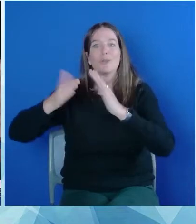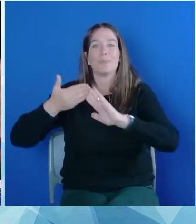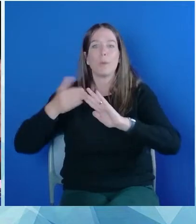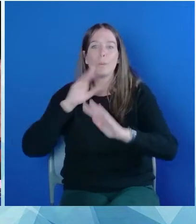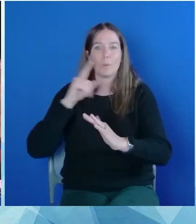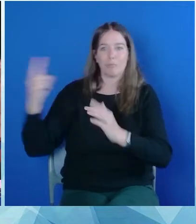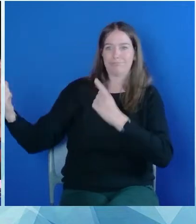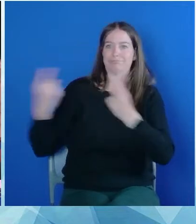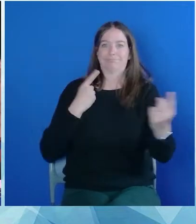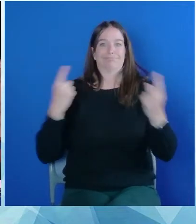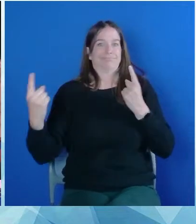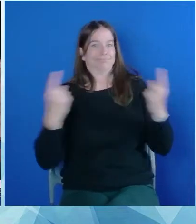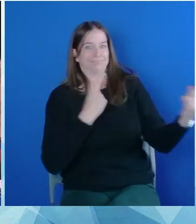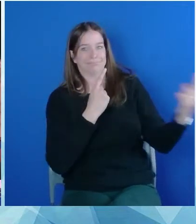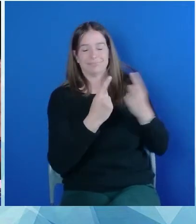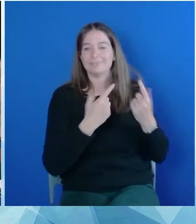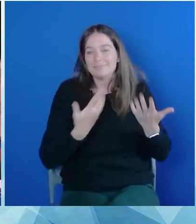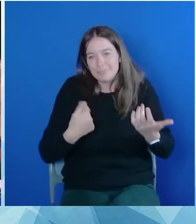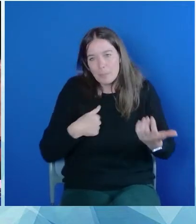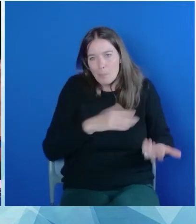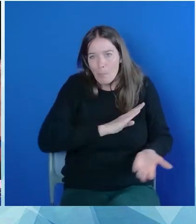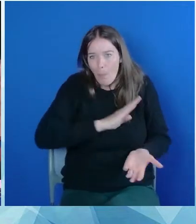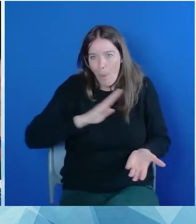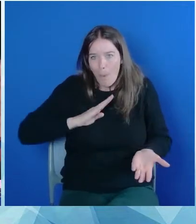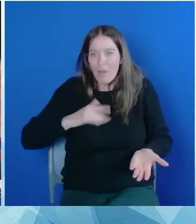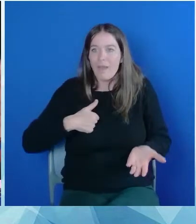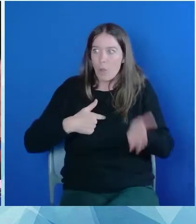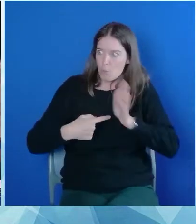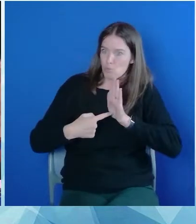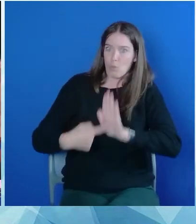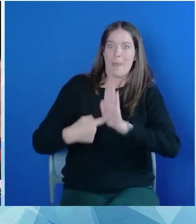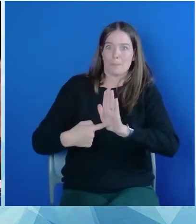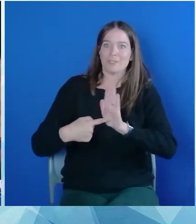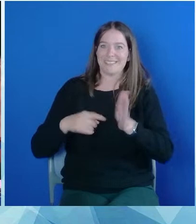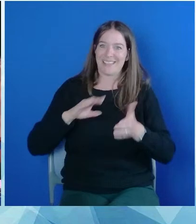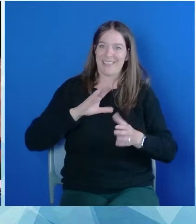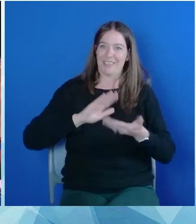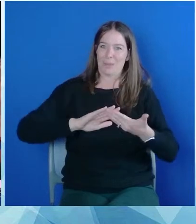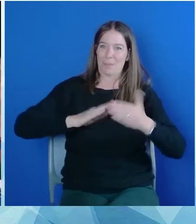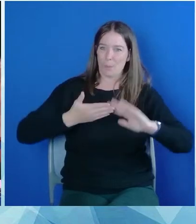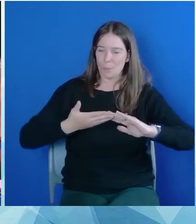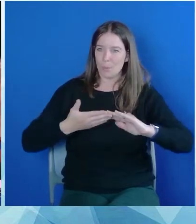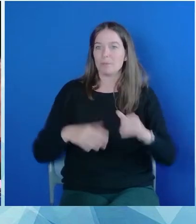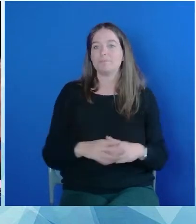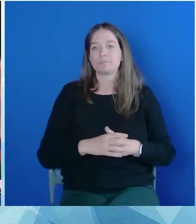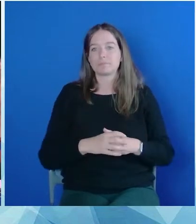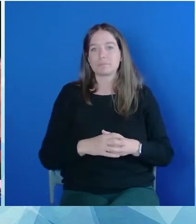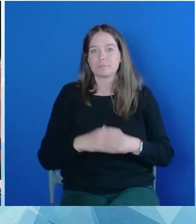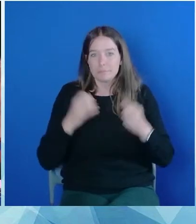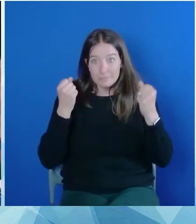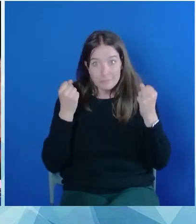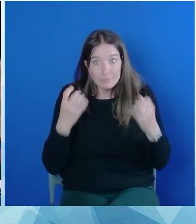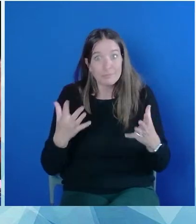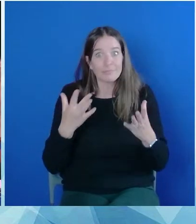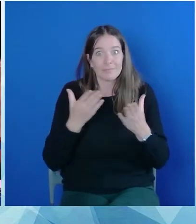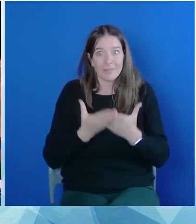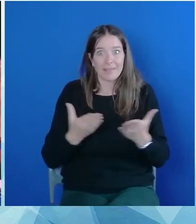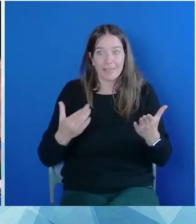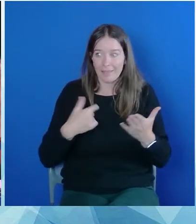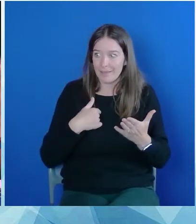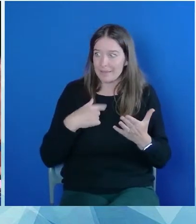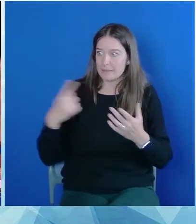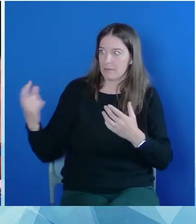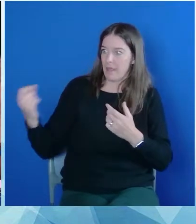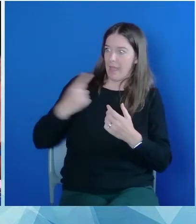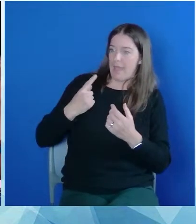community because, as a board member, I am a representative of the community. And there are a lot of things that I am being